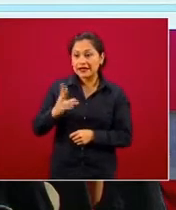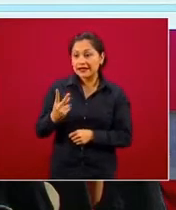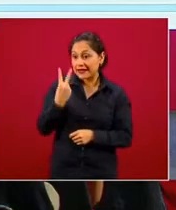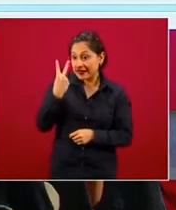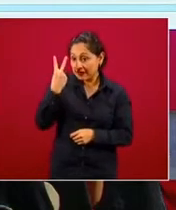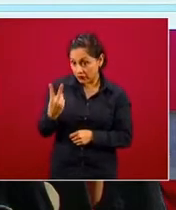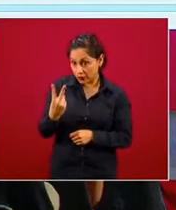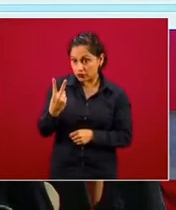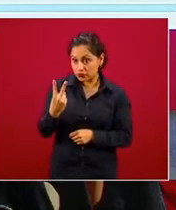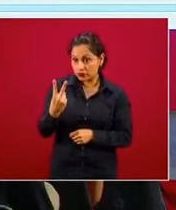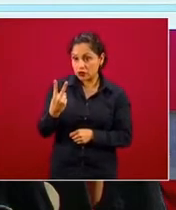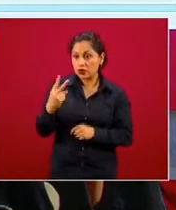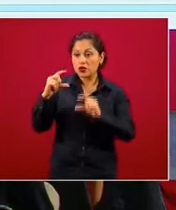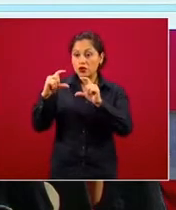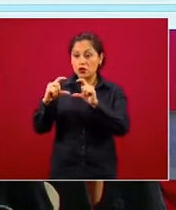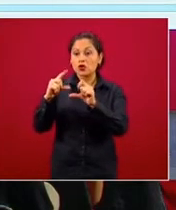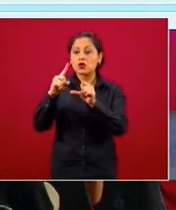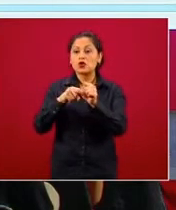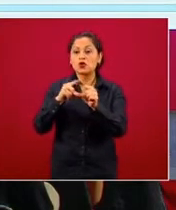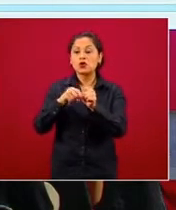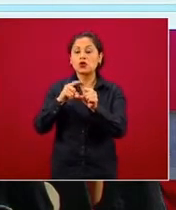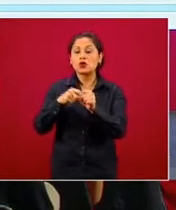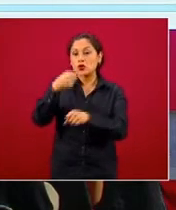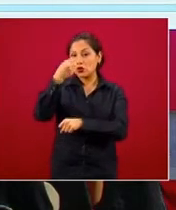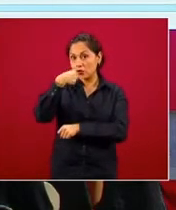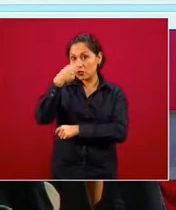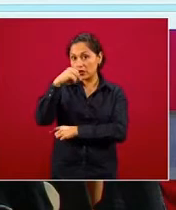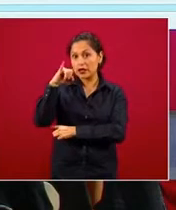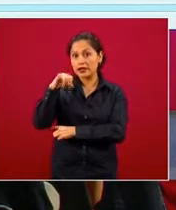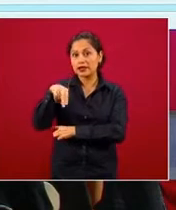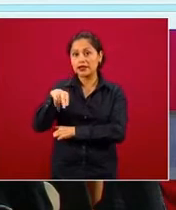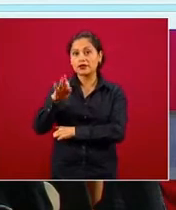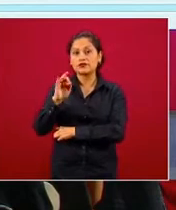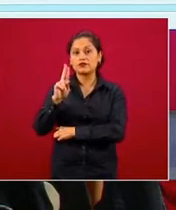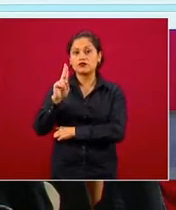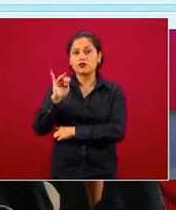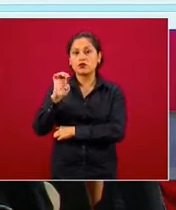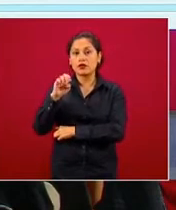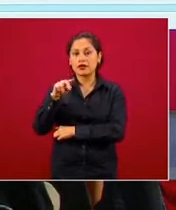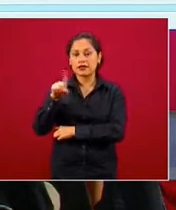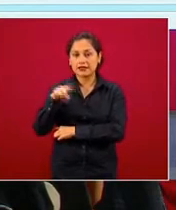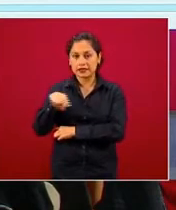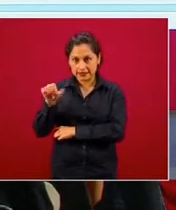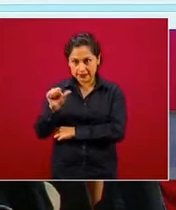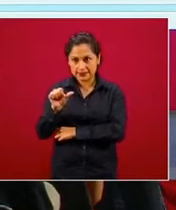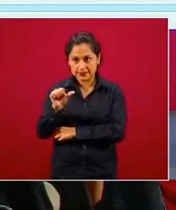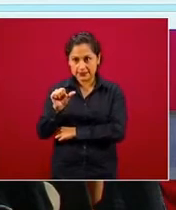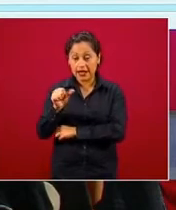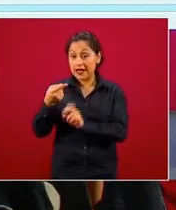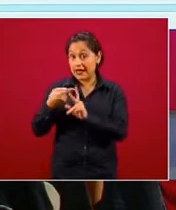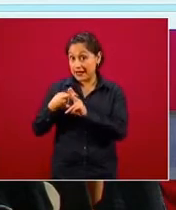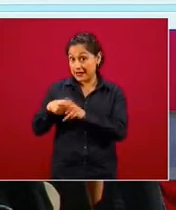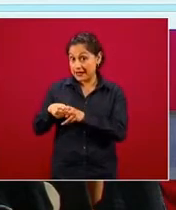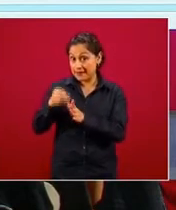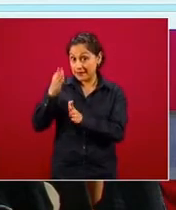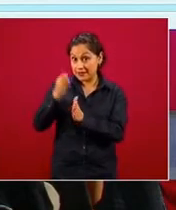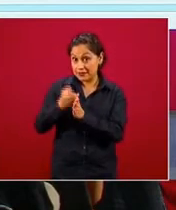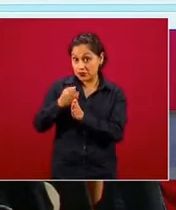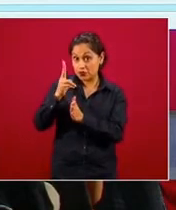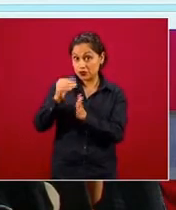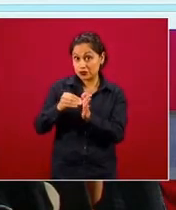I'm going to underscore some obvious reasons, like the flu pandemic